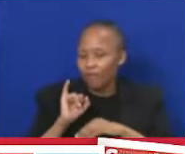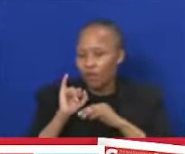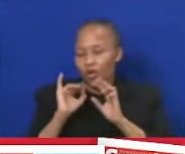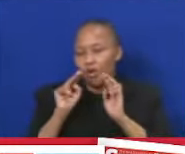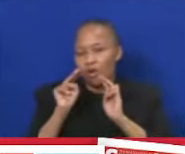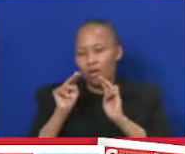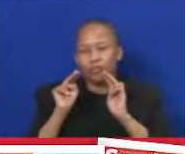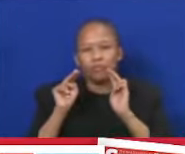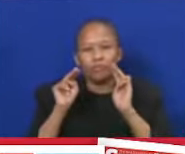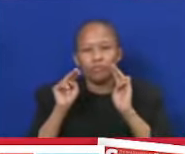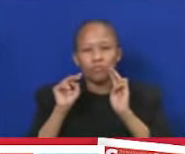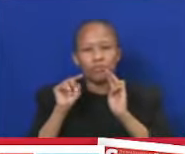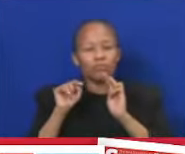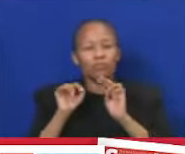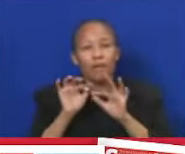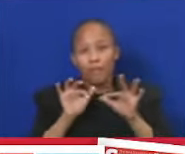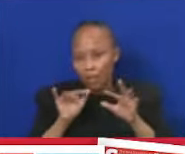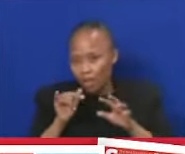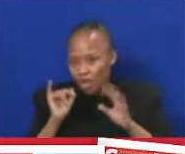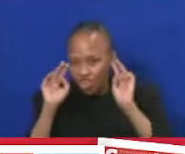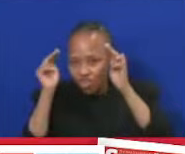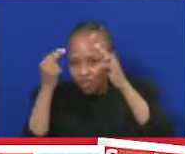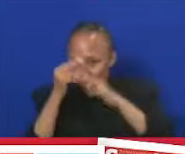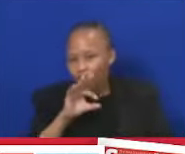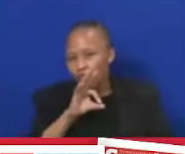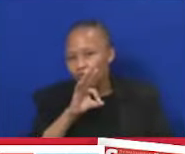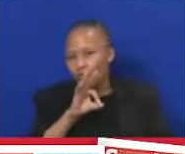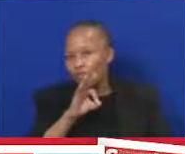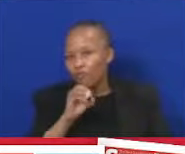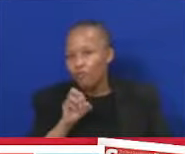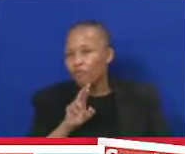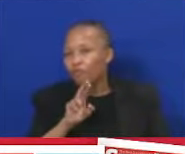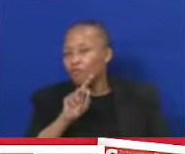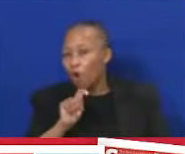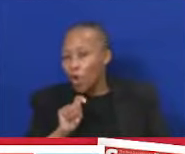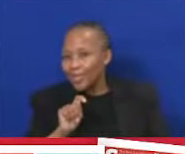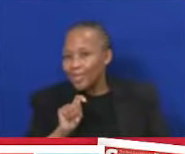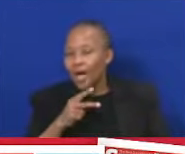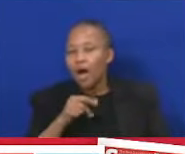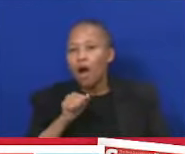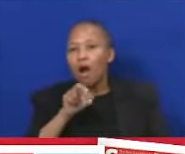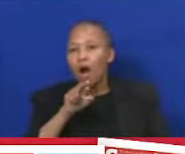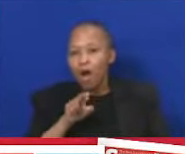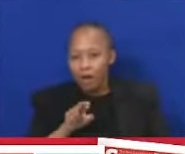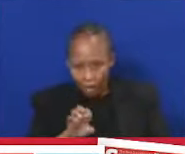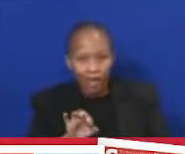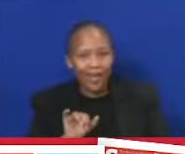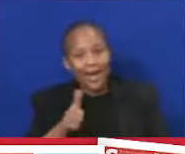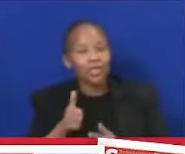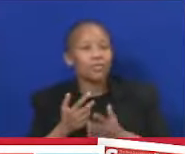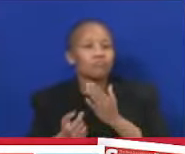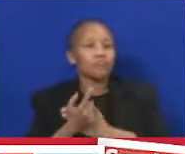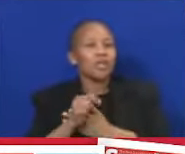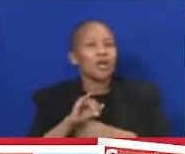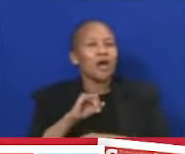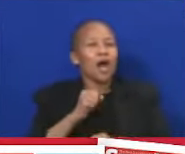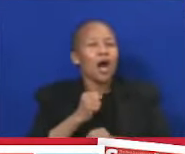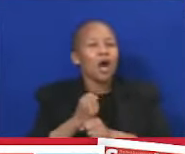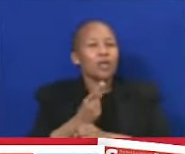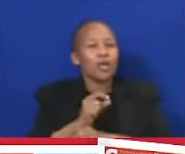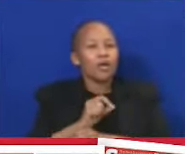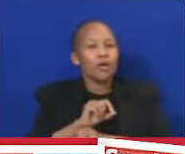several high-profile persons in Gauteng province. If I'm not mistaken, I think you left